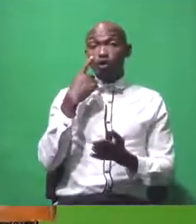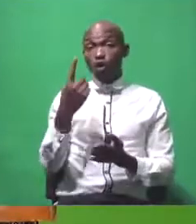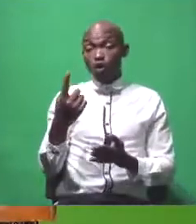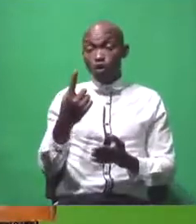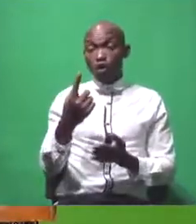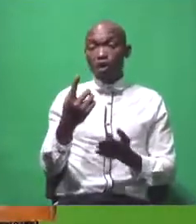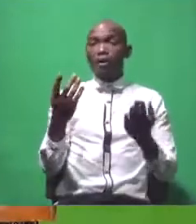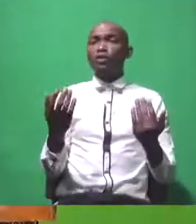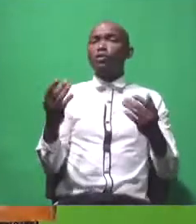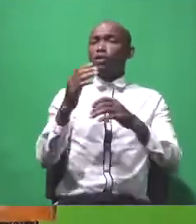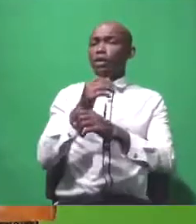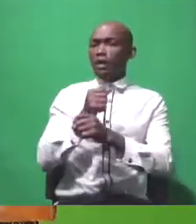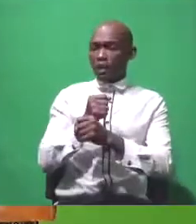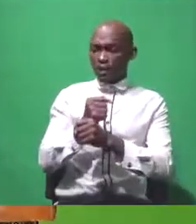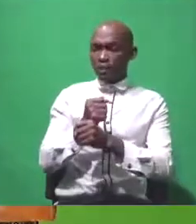here,